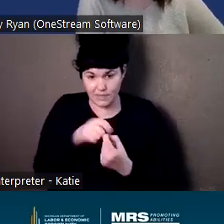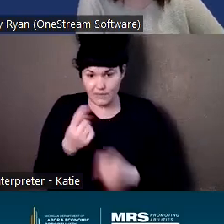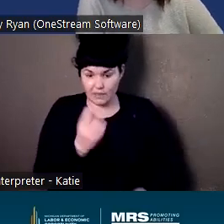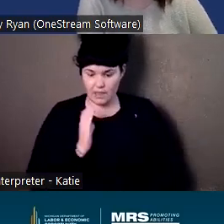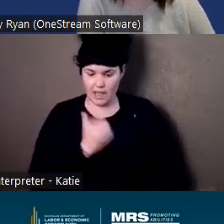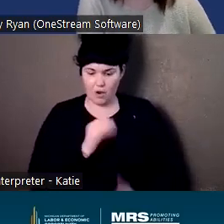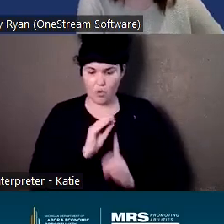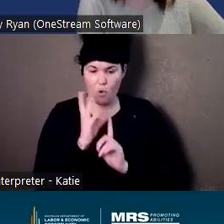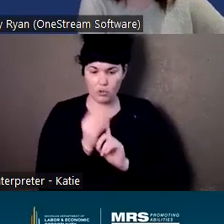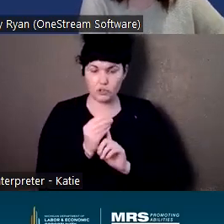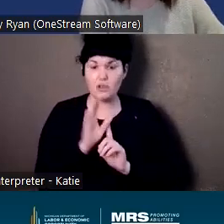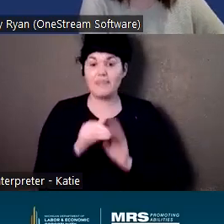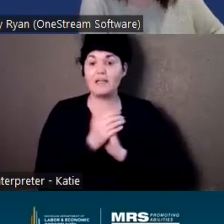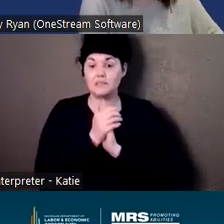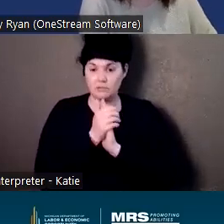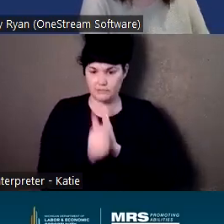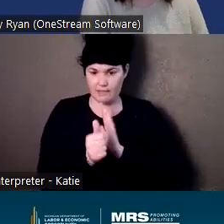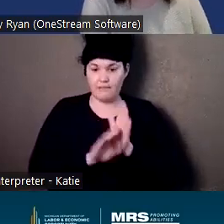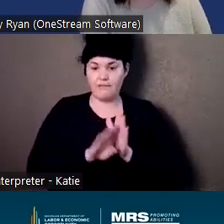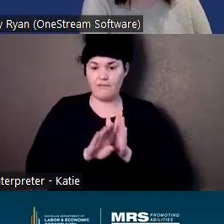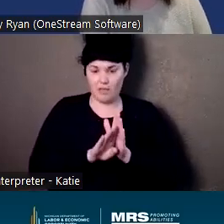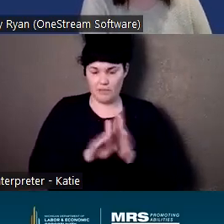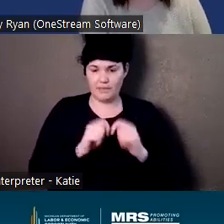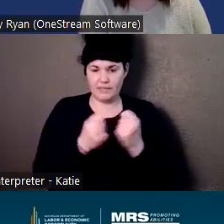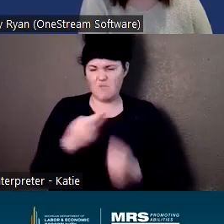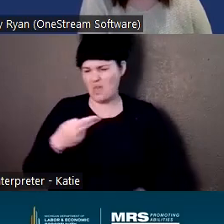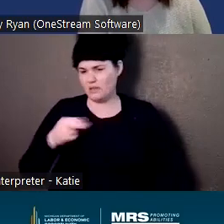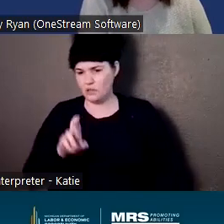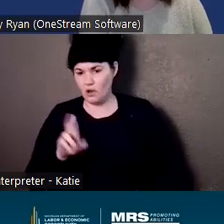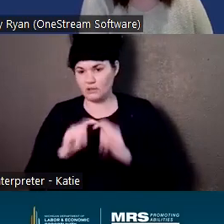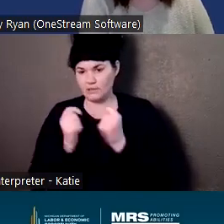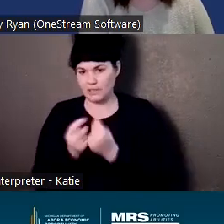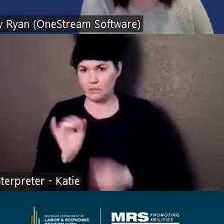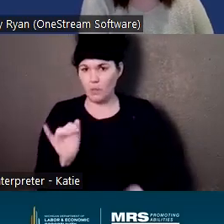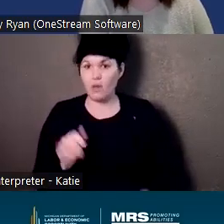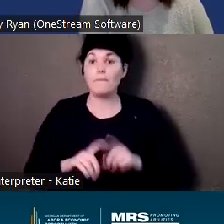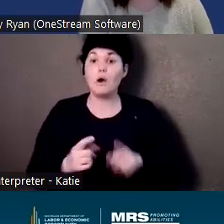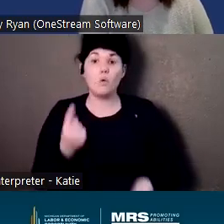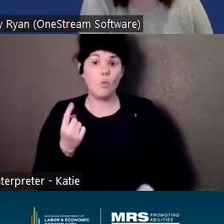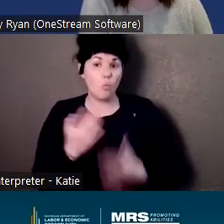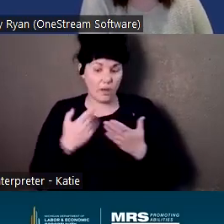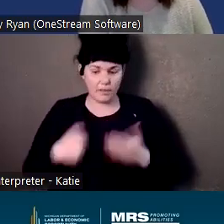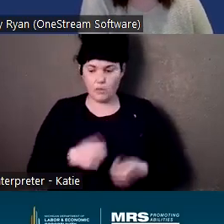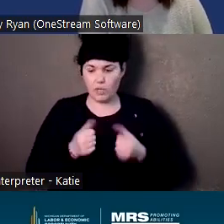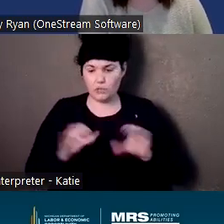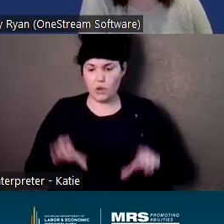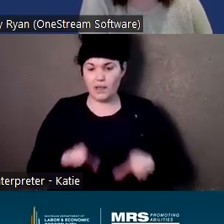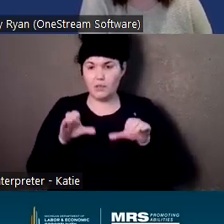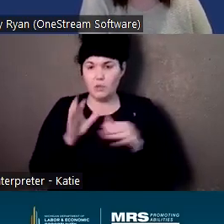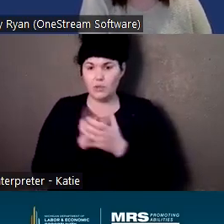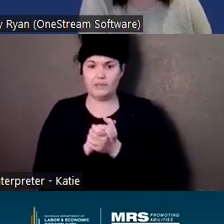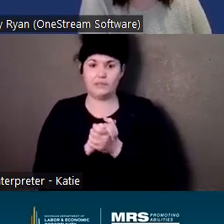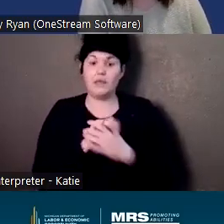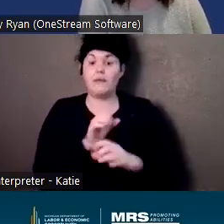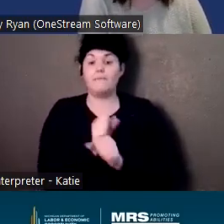our talent development team, so our HR team as well. But one of the things that we try to do is ensure